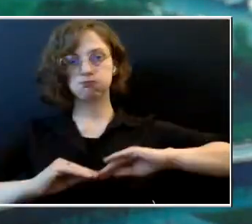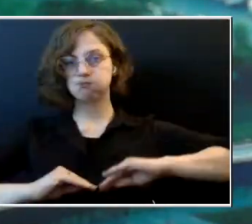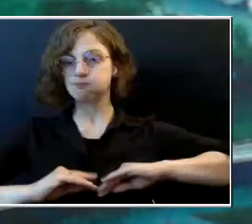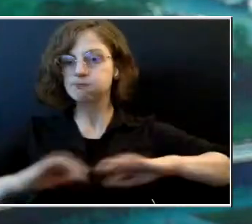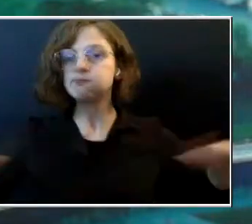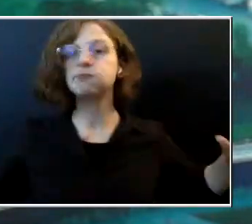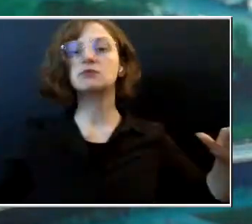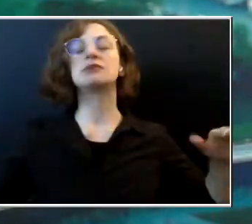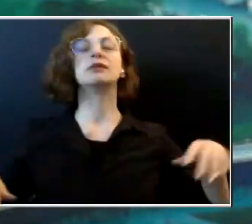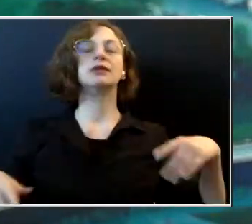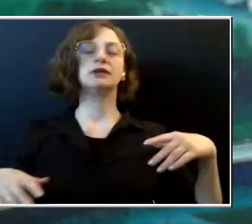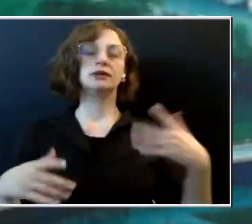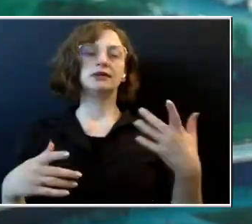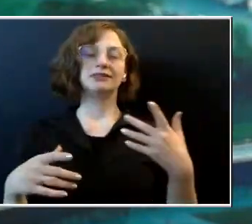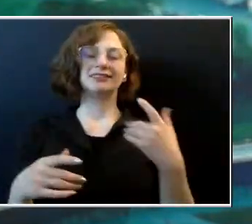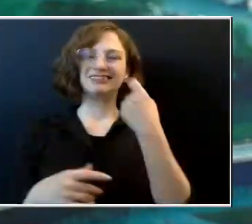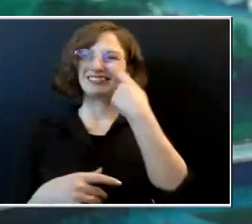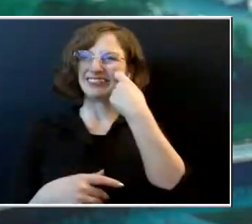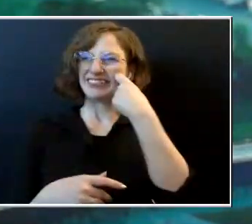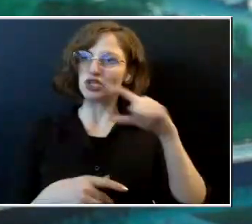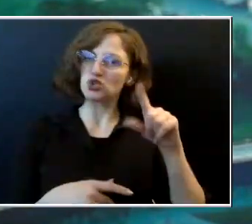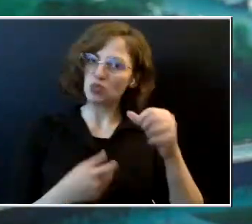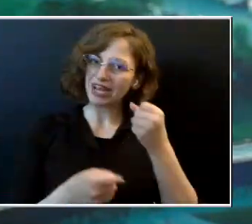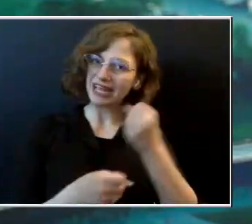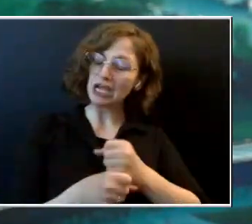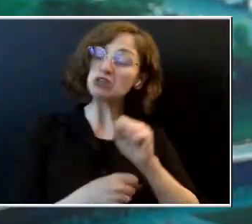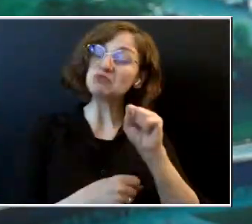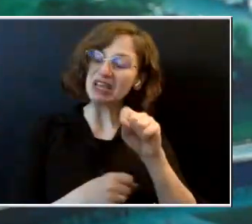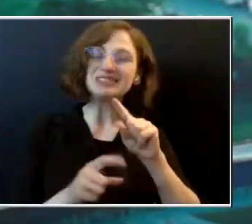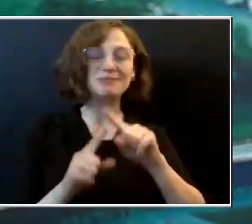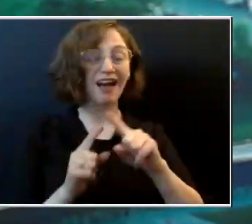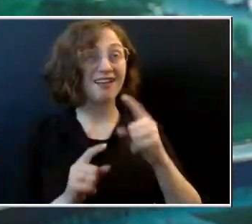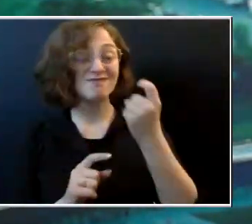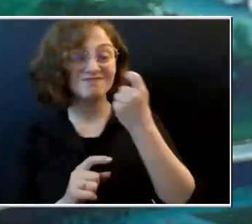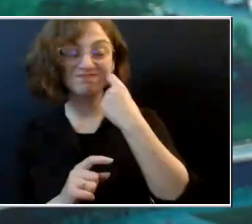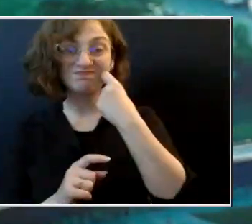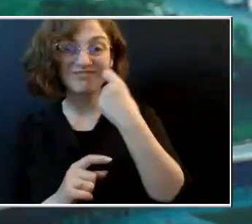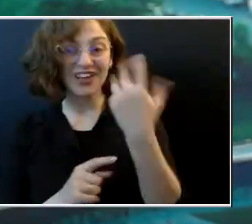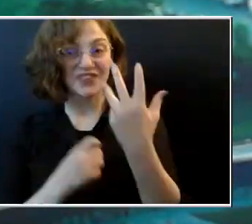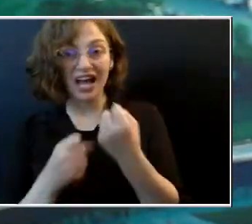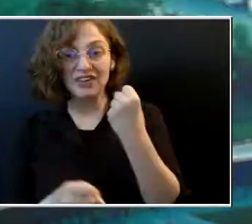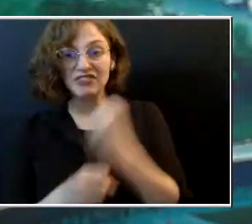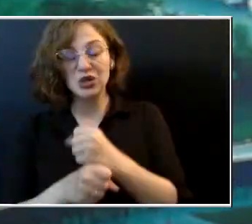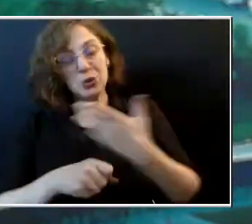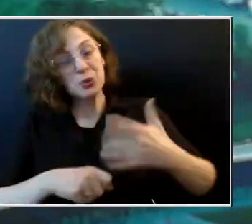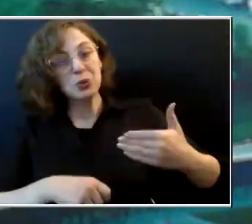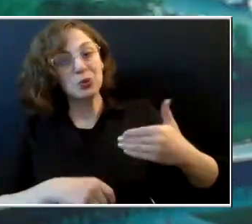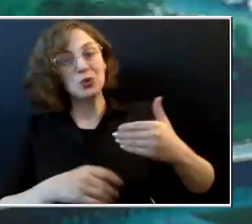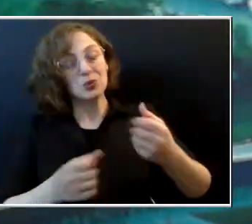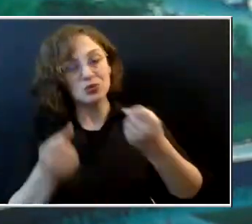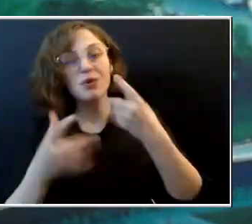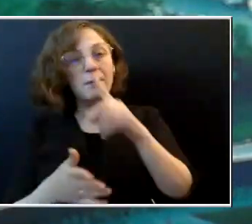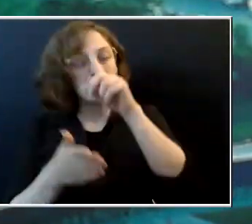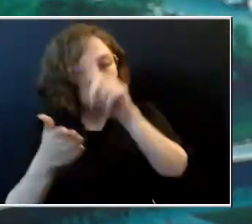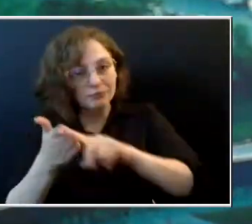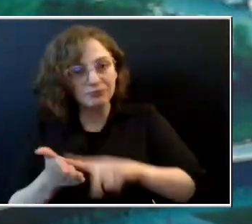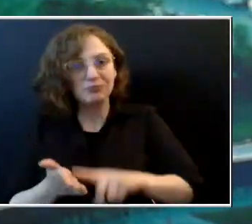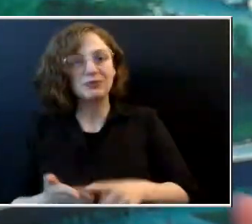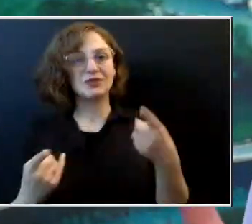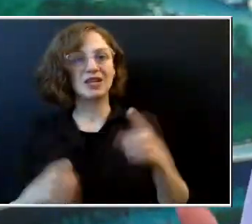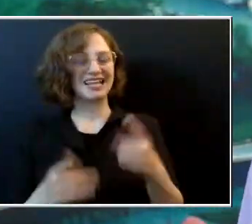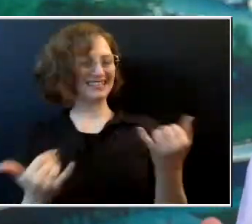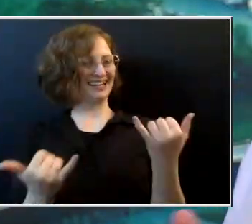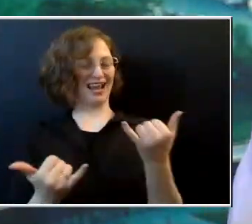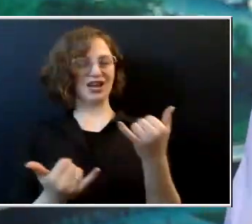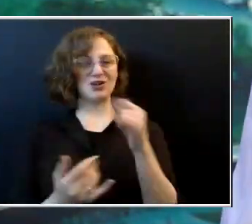even in the past 5 years. Today, we're meeting some of the people who are leading the amazing research happening at KUMC, or